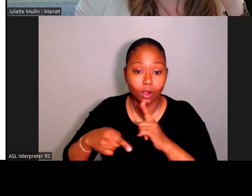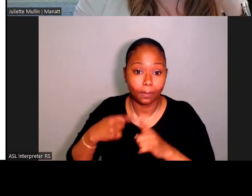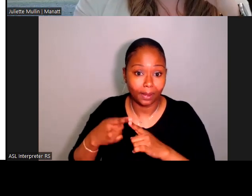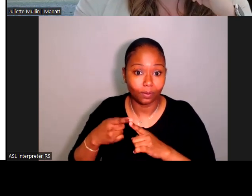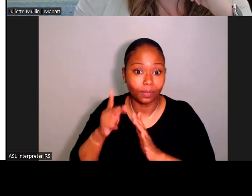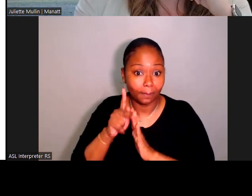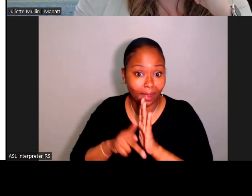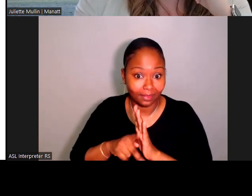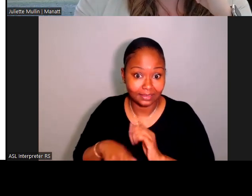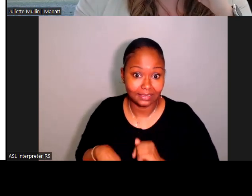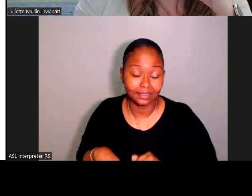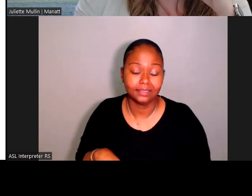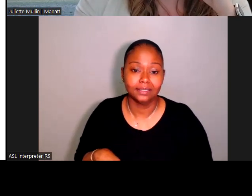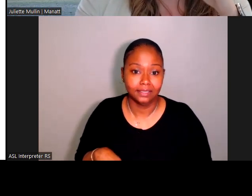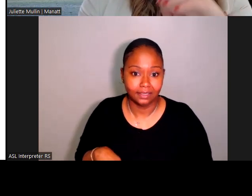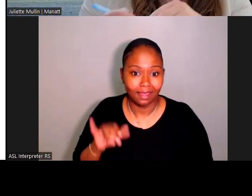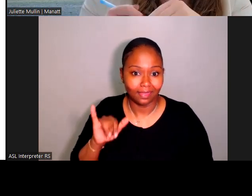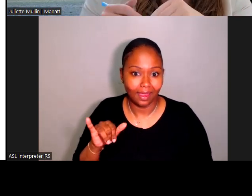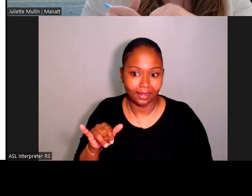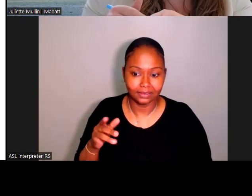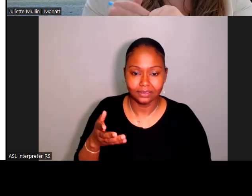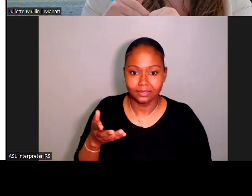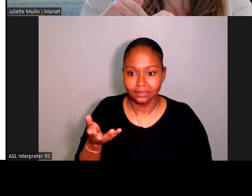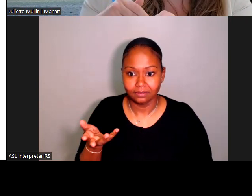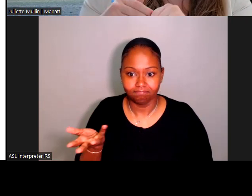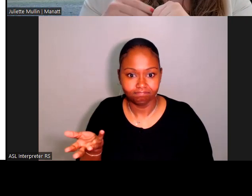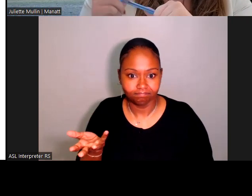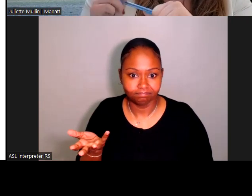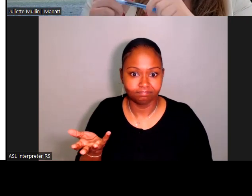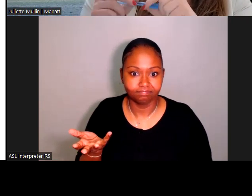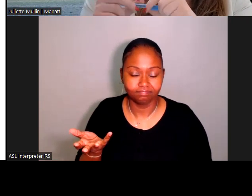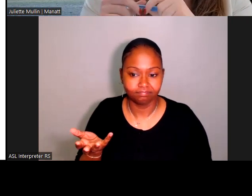policies, that the